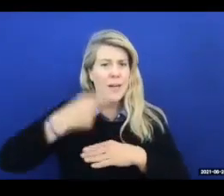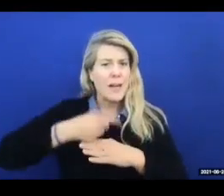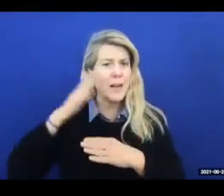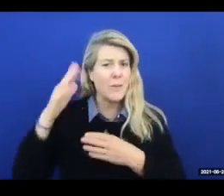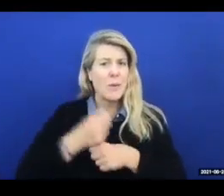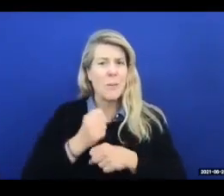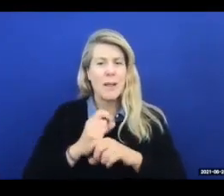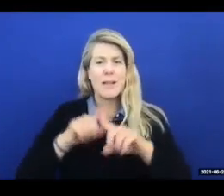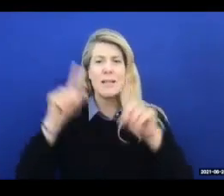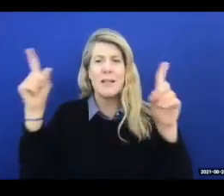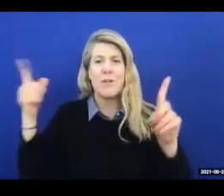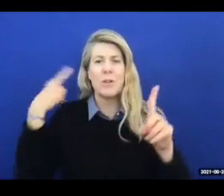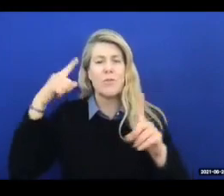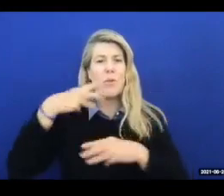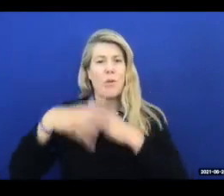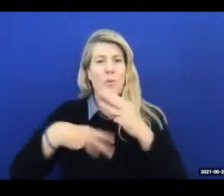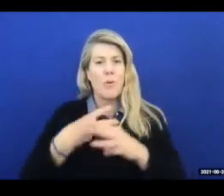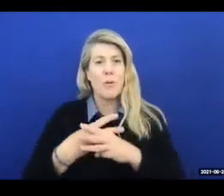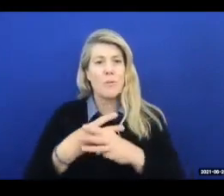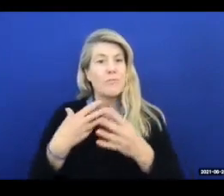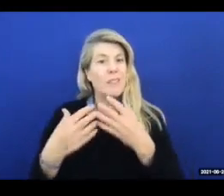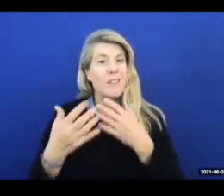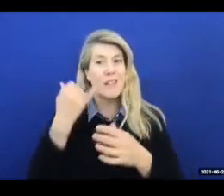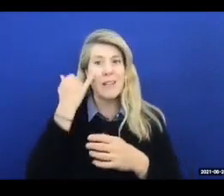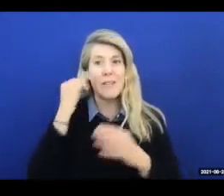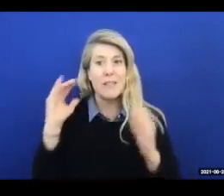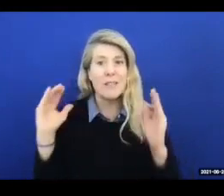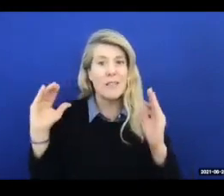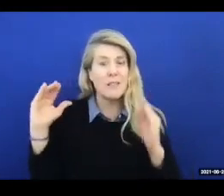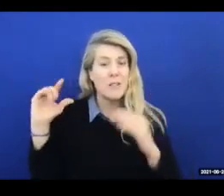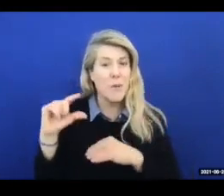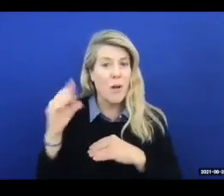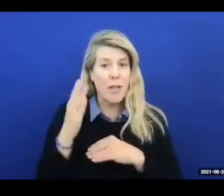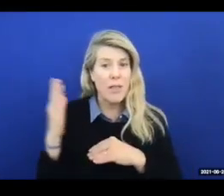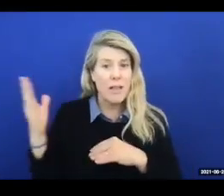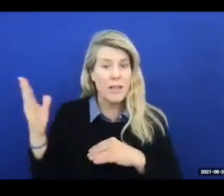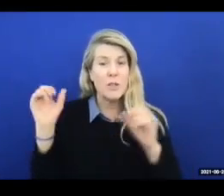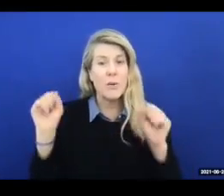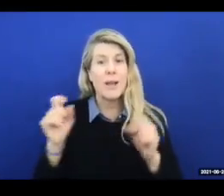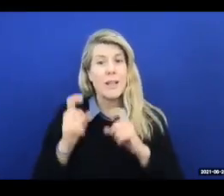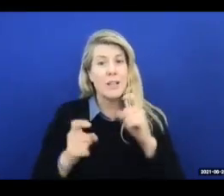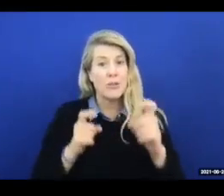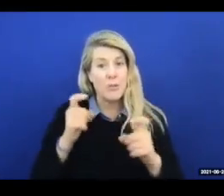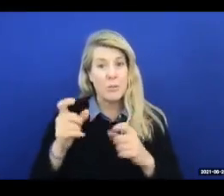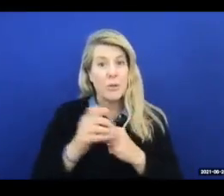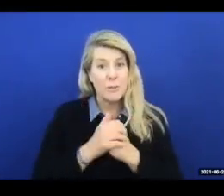in the world, even if it's a small difference, but so that I can contribute.